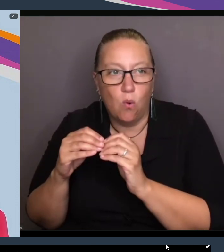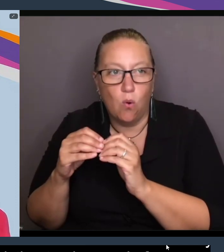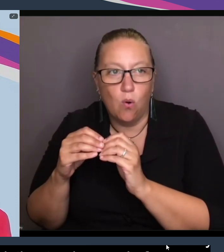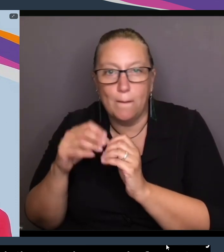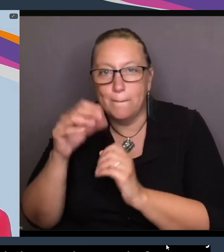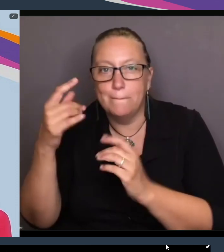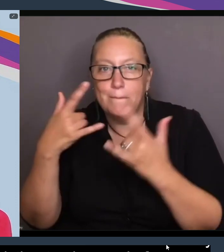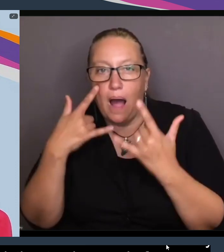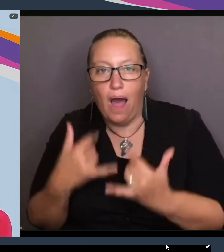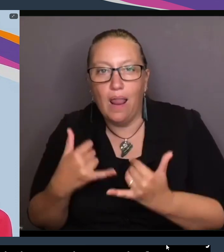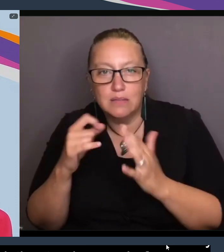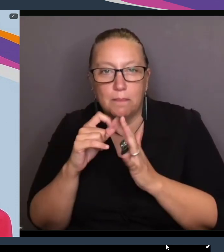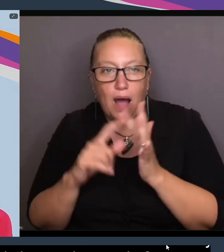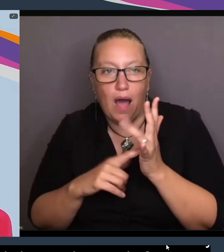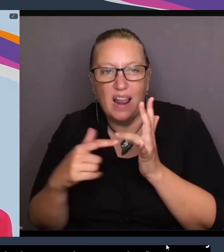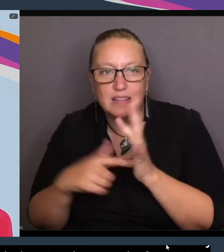organisation.